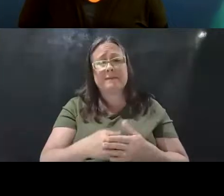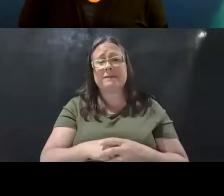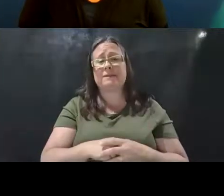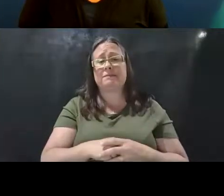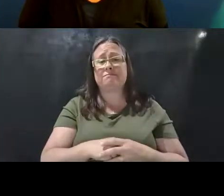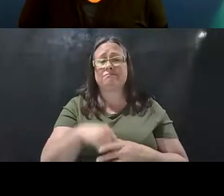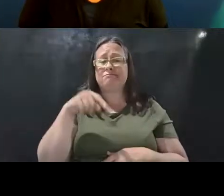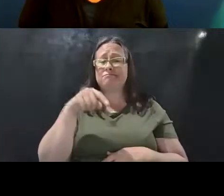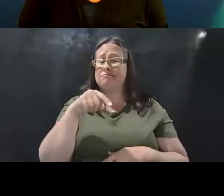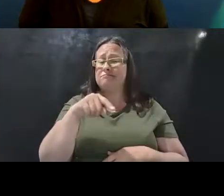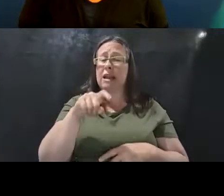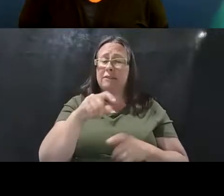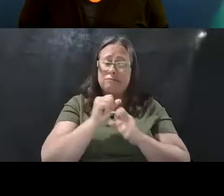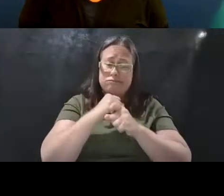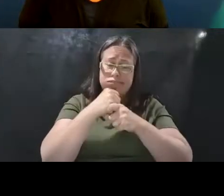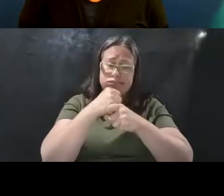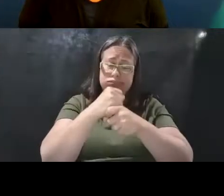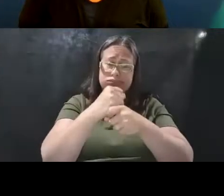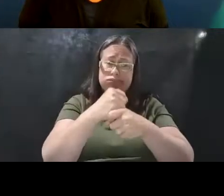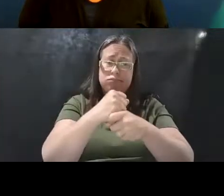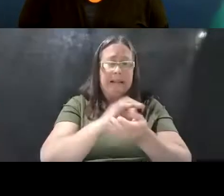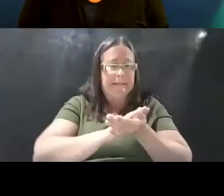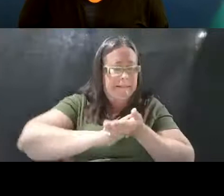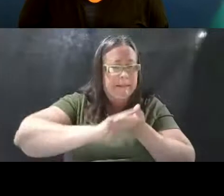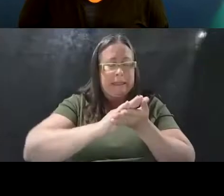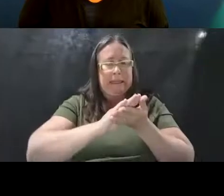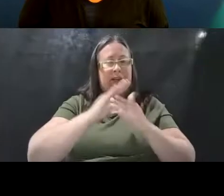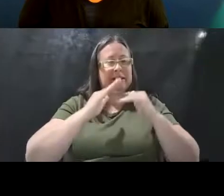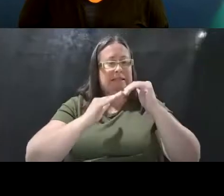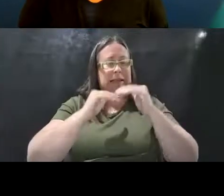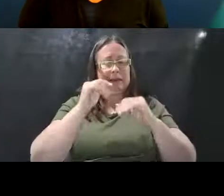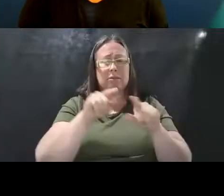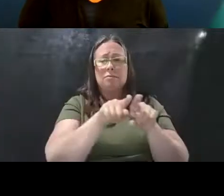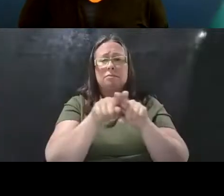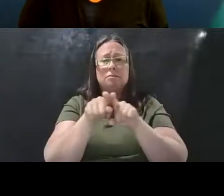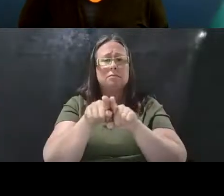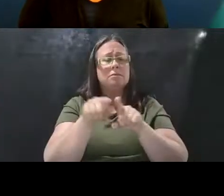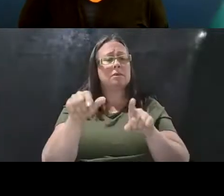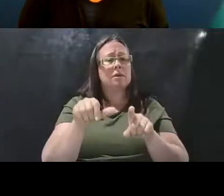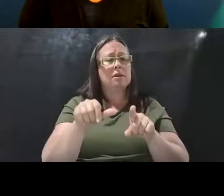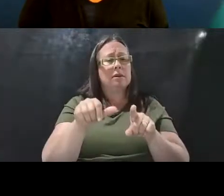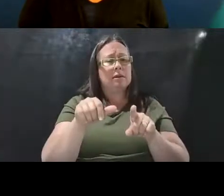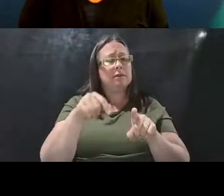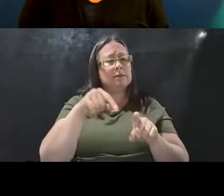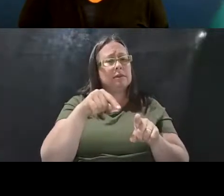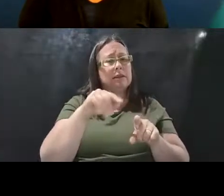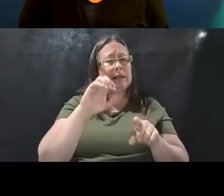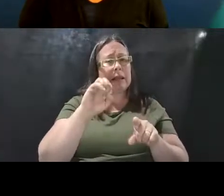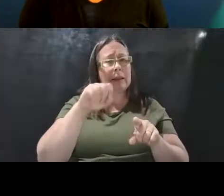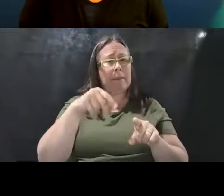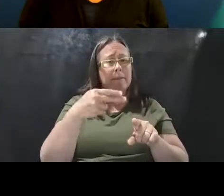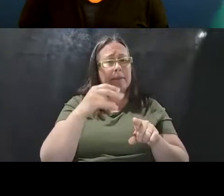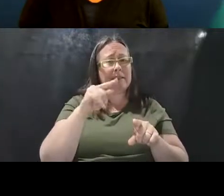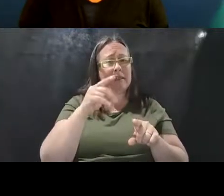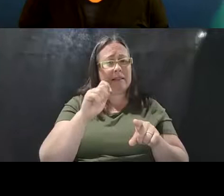these have to be manufactured in a very clean facility. The other problem is these epithelial sheets have a